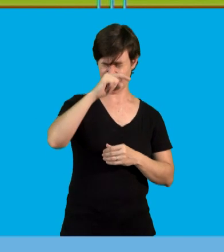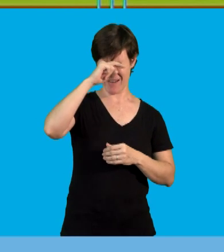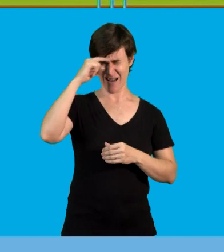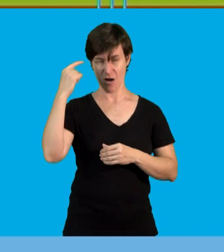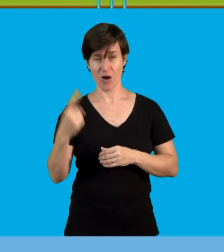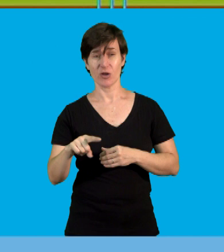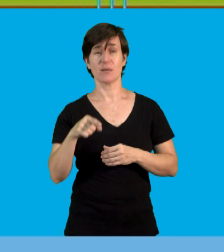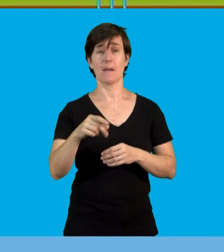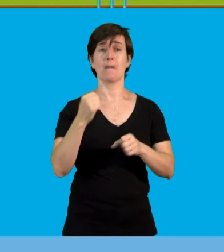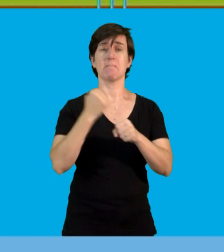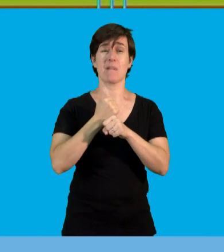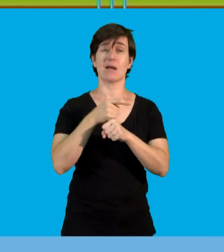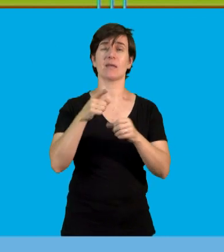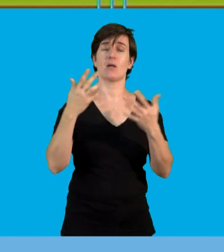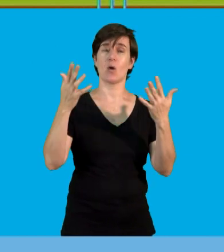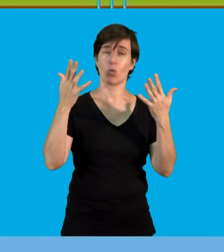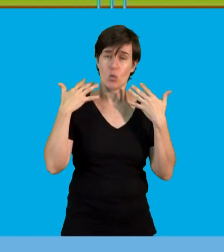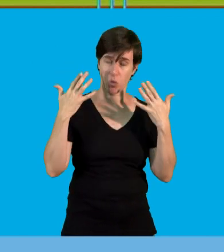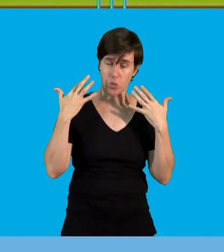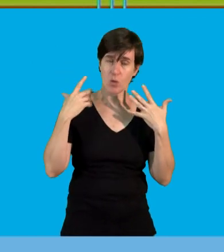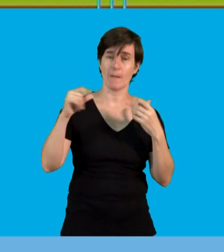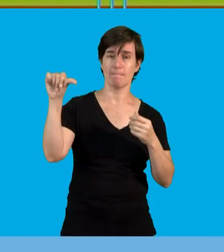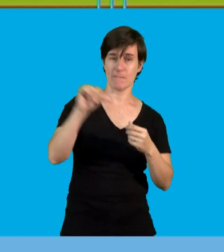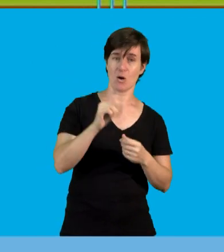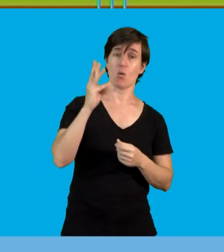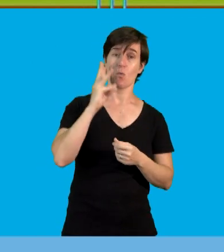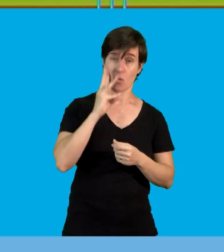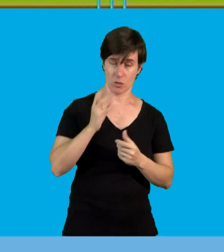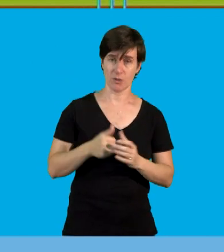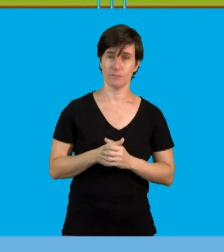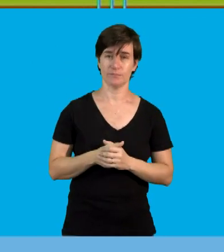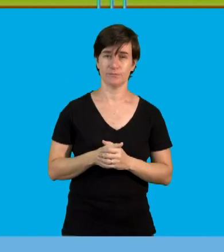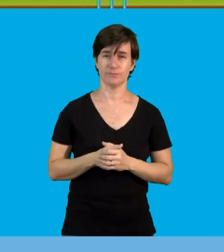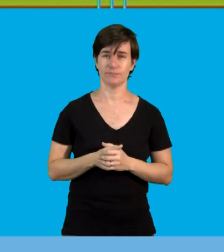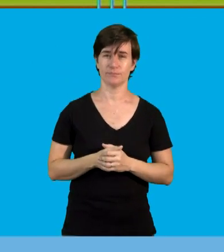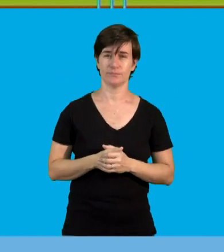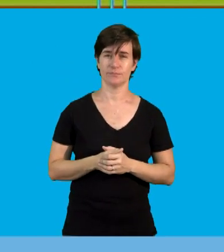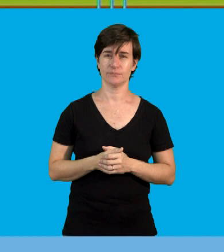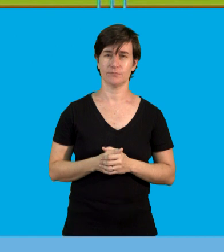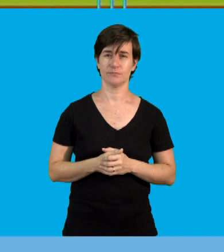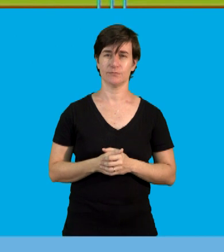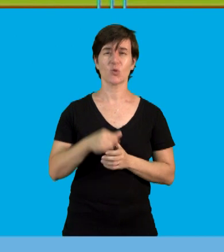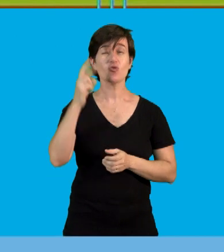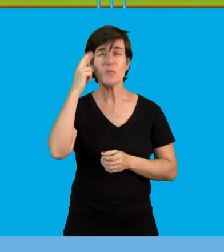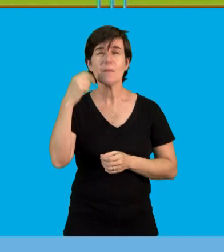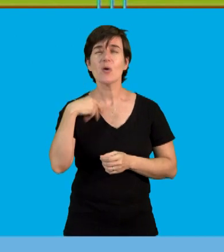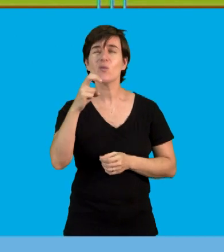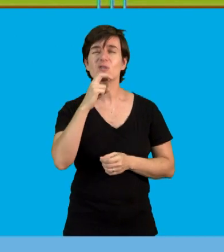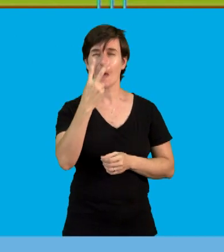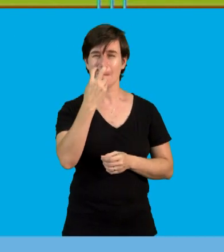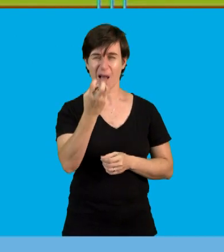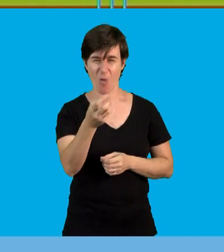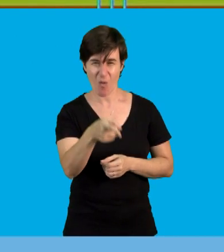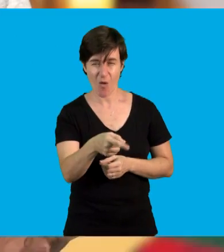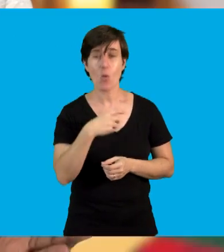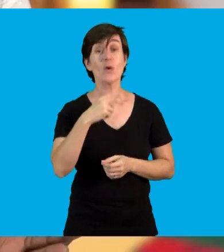is then transferred to a cooling medium, for example, water. So remember, we do know that even when using the